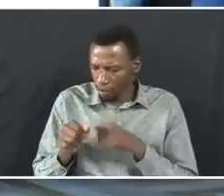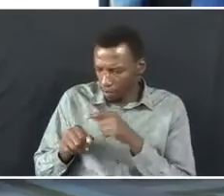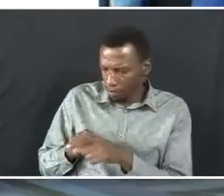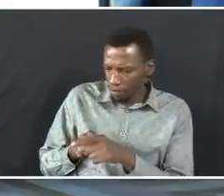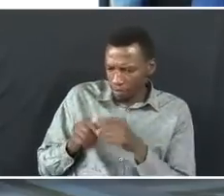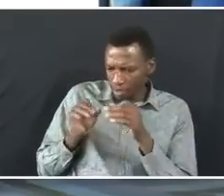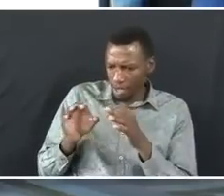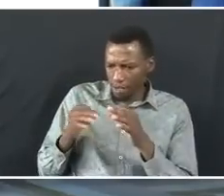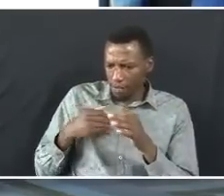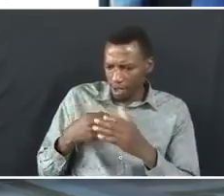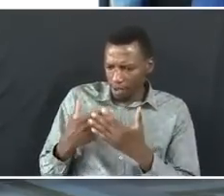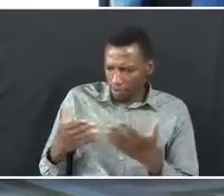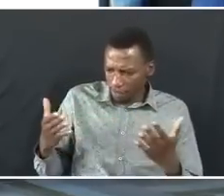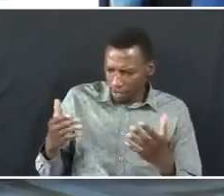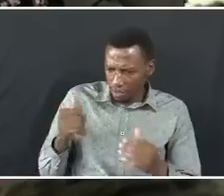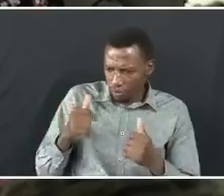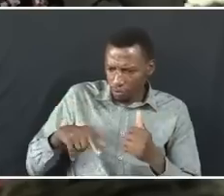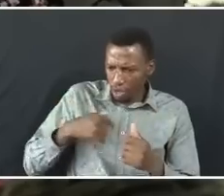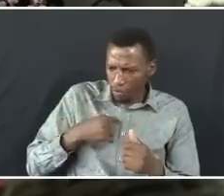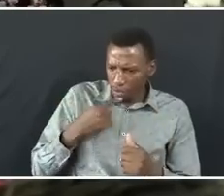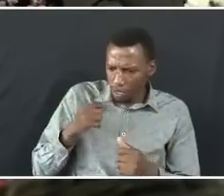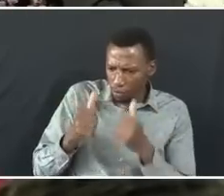are bad, they know they have said bad things.